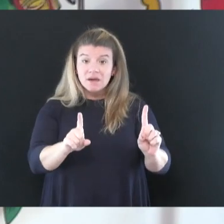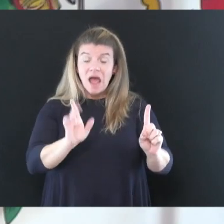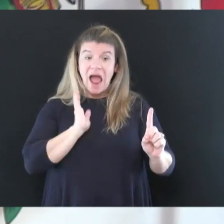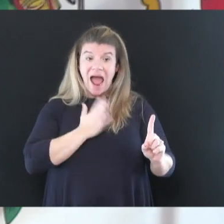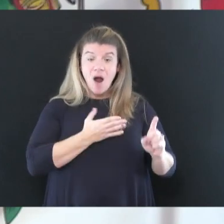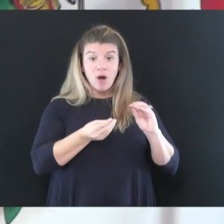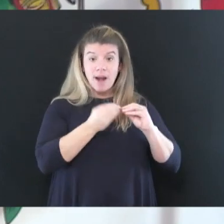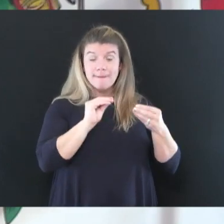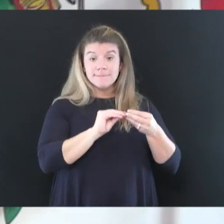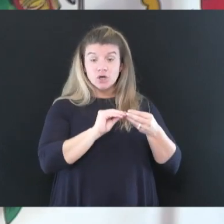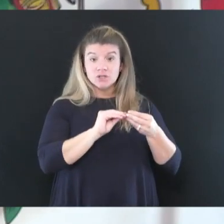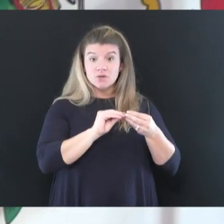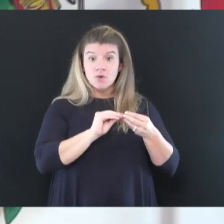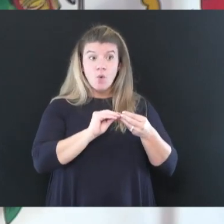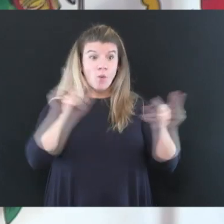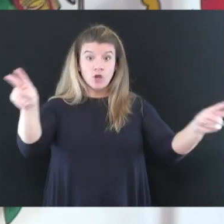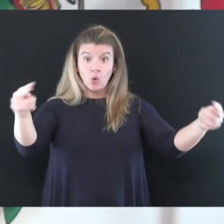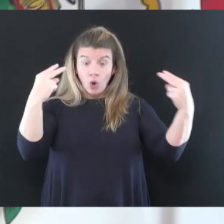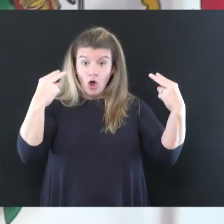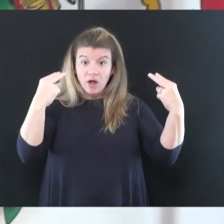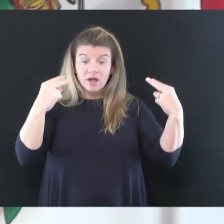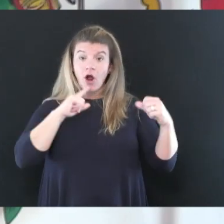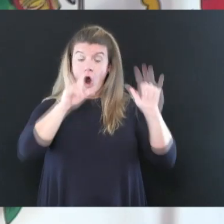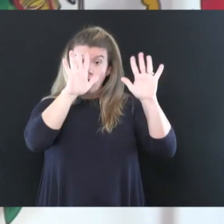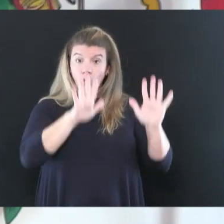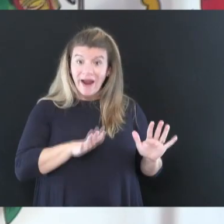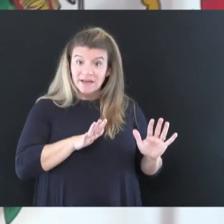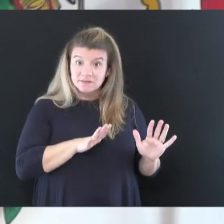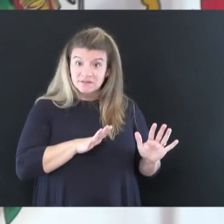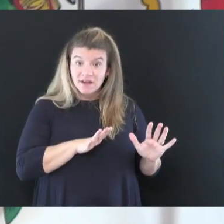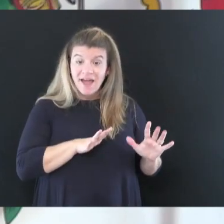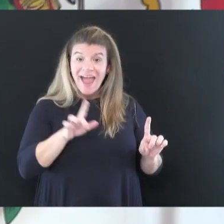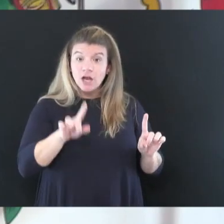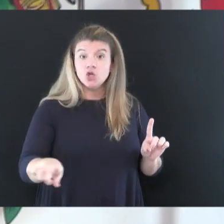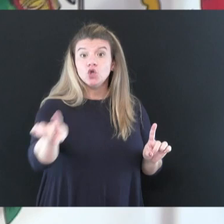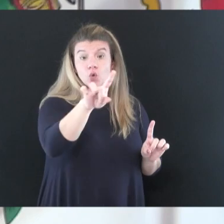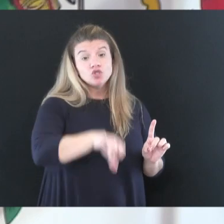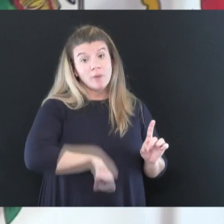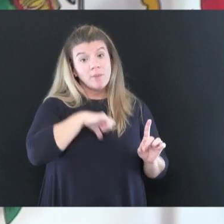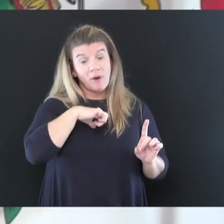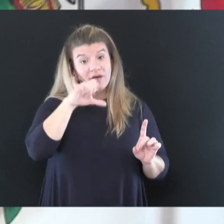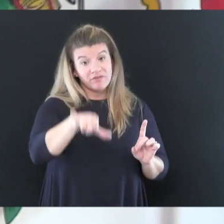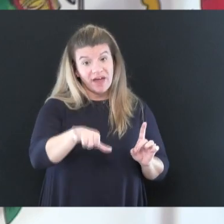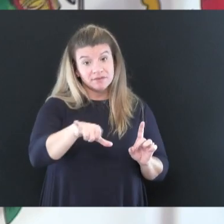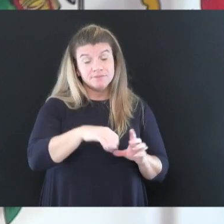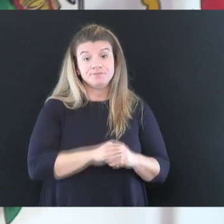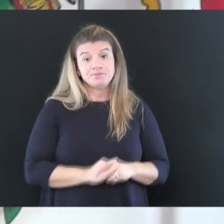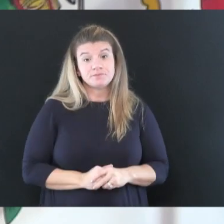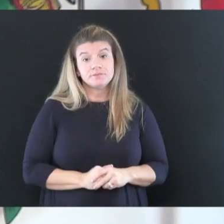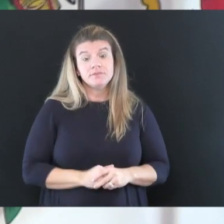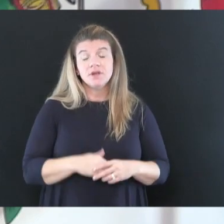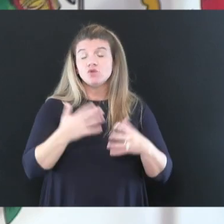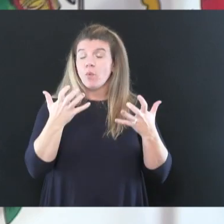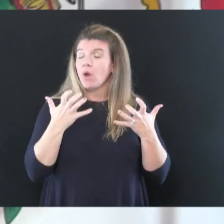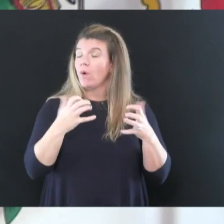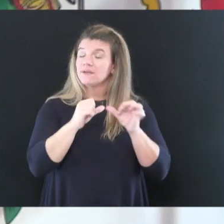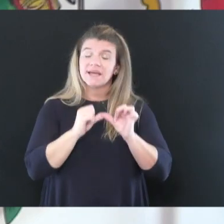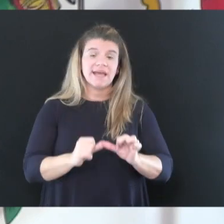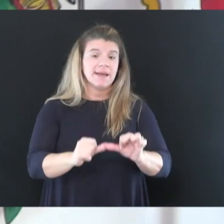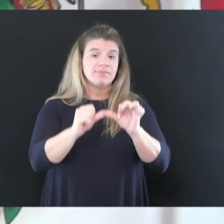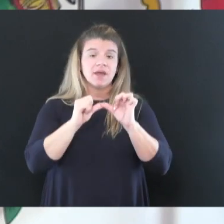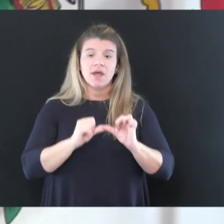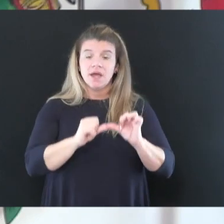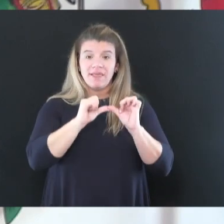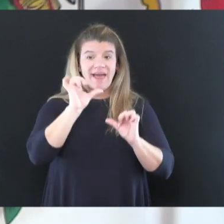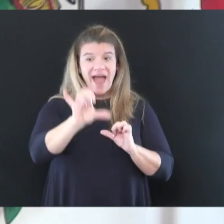great numbers, and West Virginians should be really, really proud of that. So we absolutely want to keep a monitor